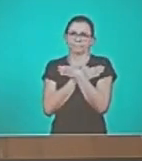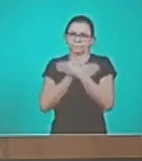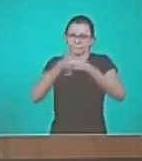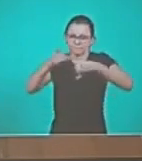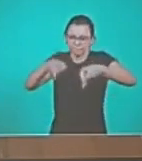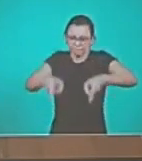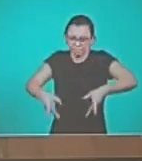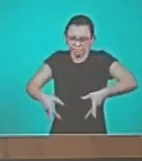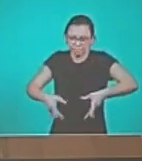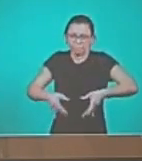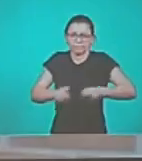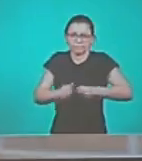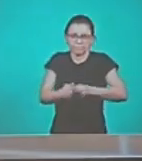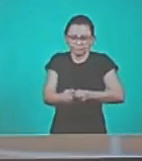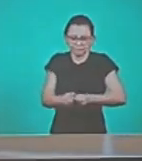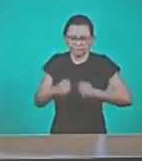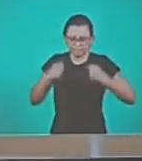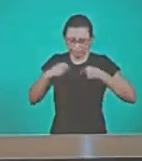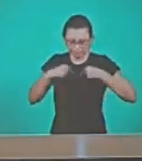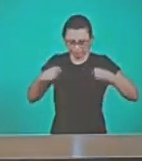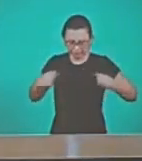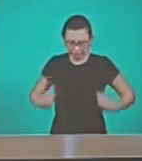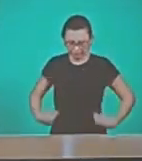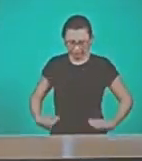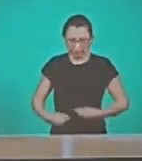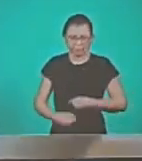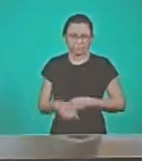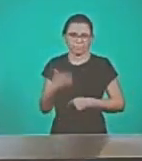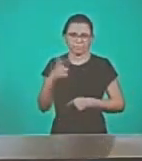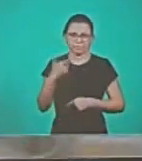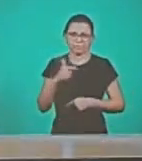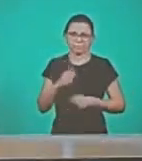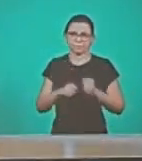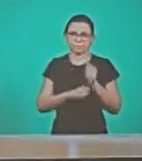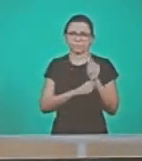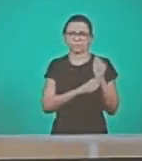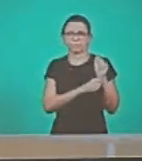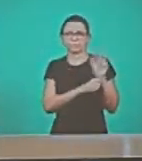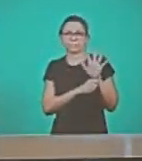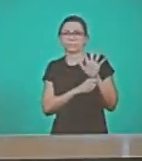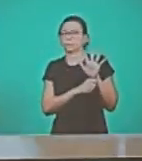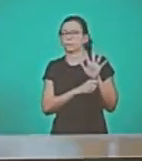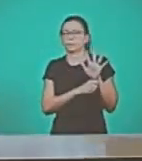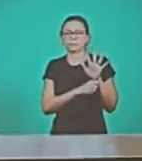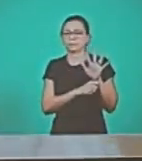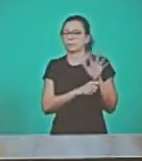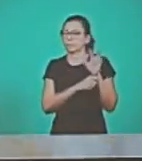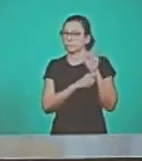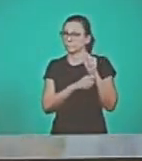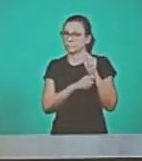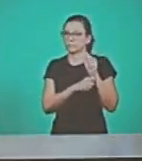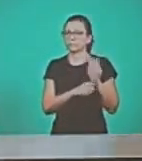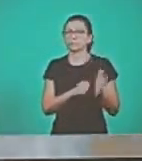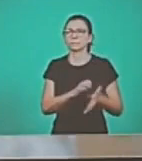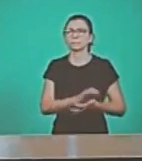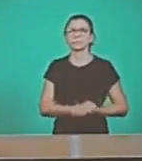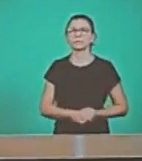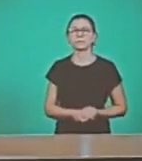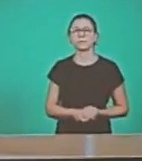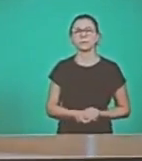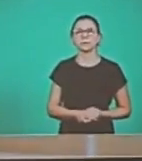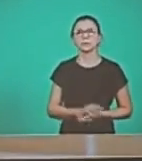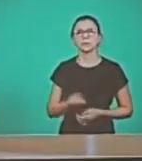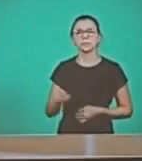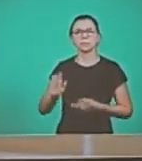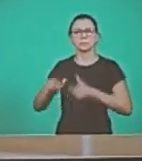Old Testament. When you go to the Songs of Solomon and Jesus gathered the church in Israel, then you see